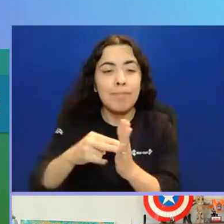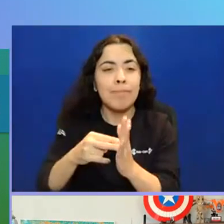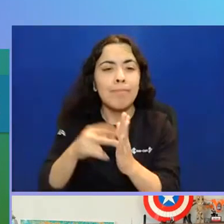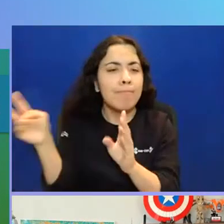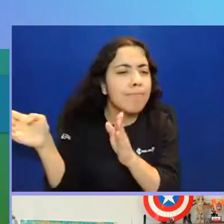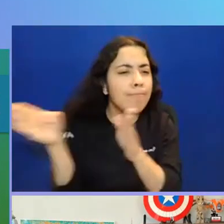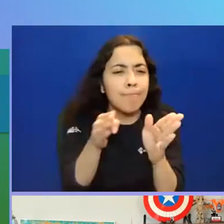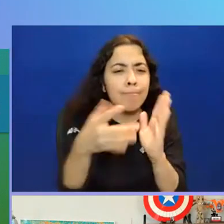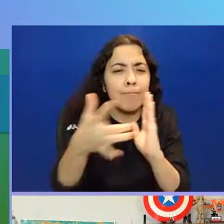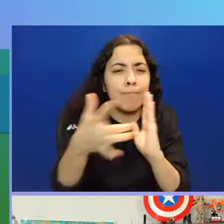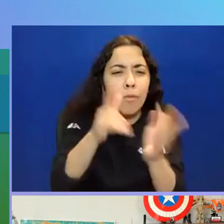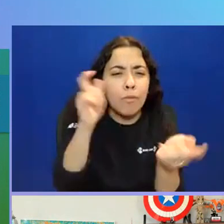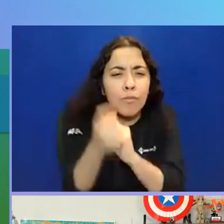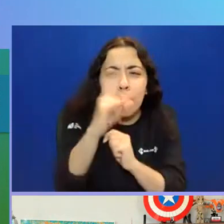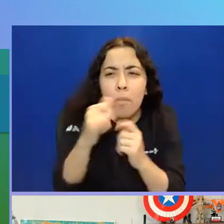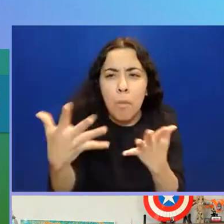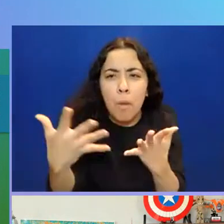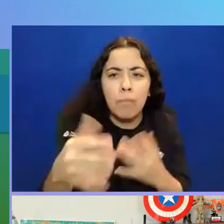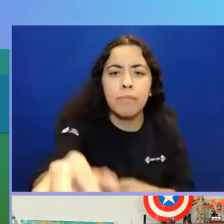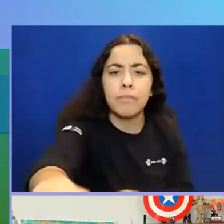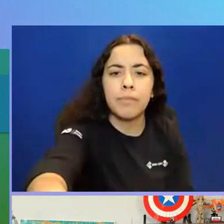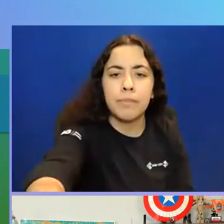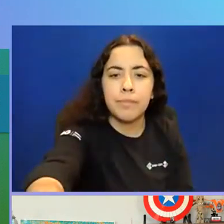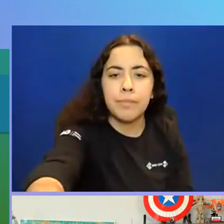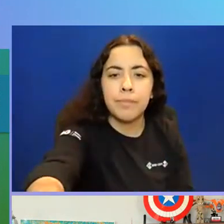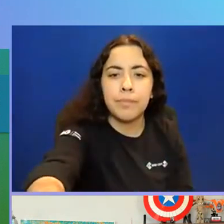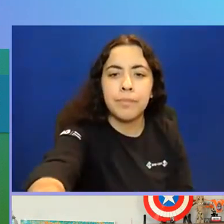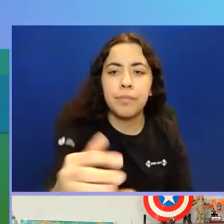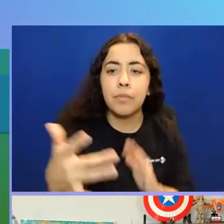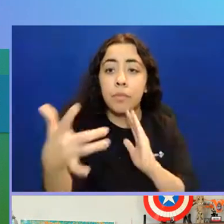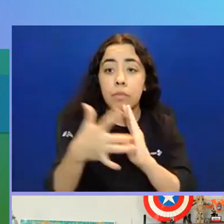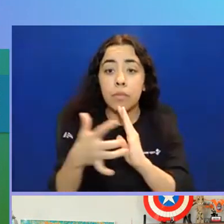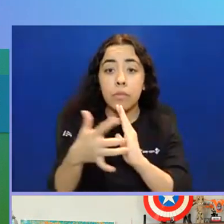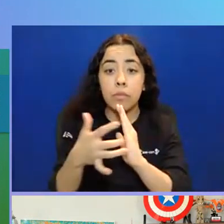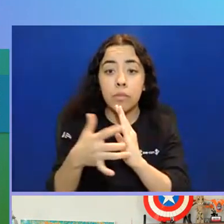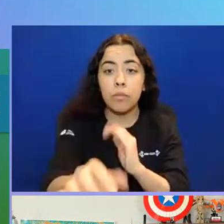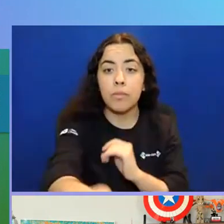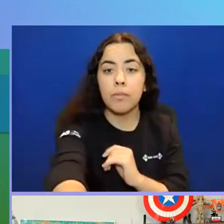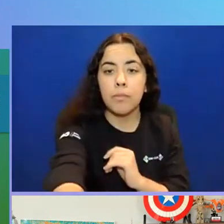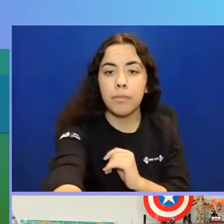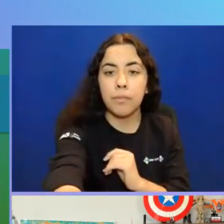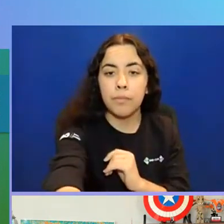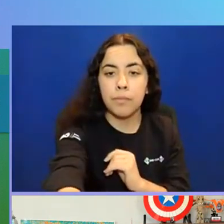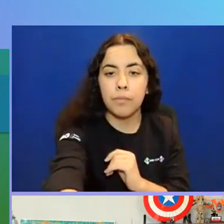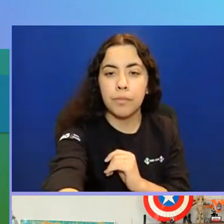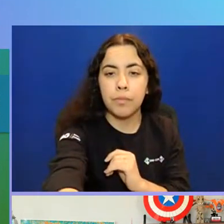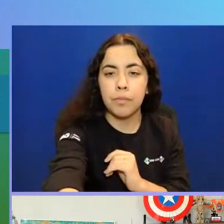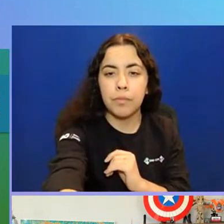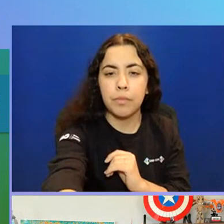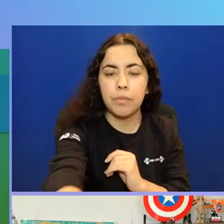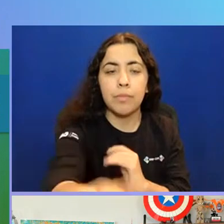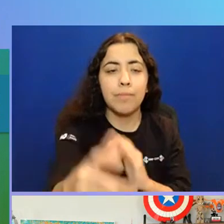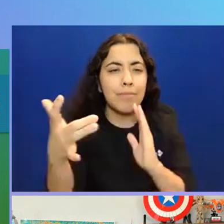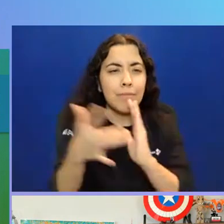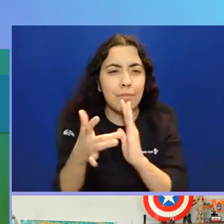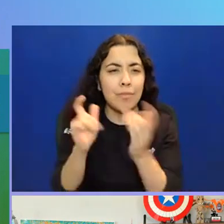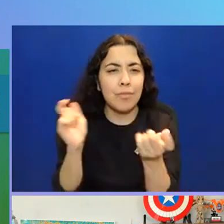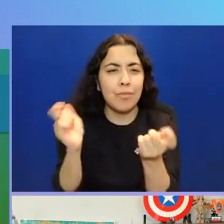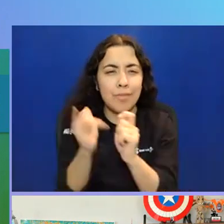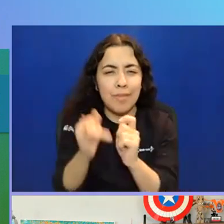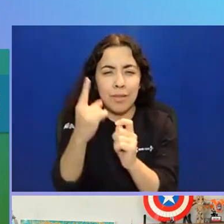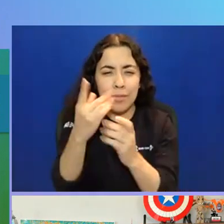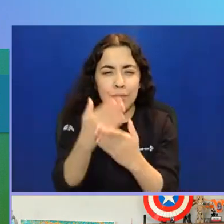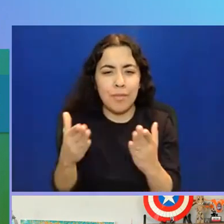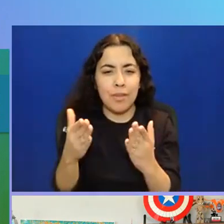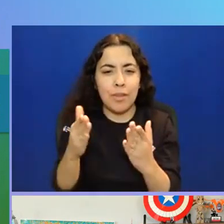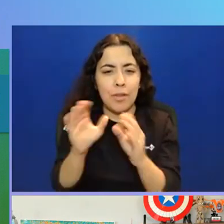change. And so technology changes are some of the most tightly governed things inside larger organizations, right?